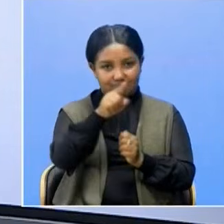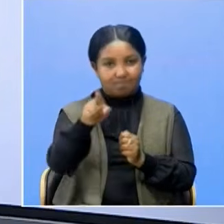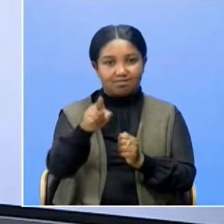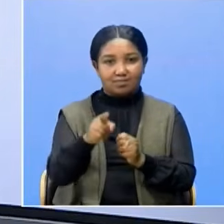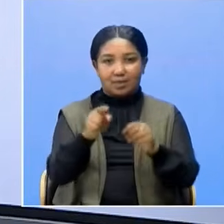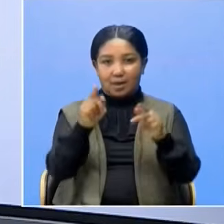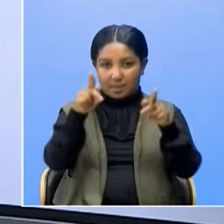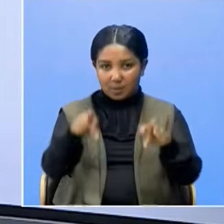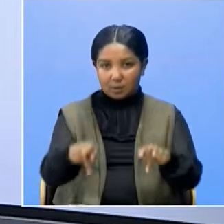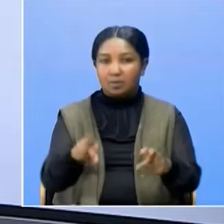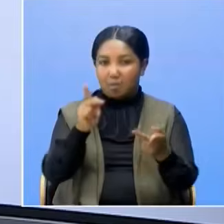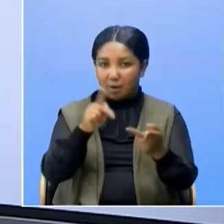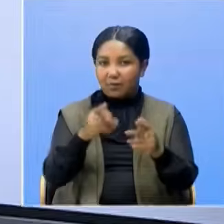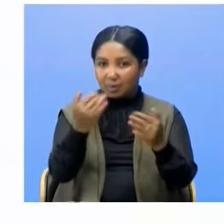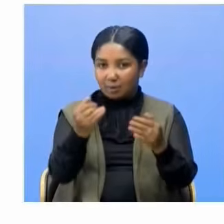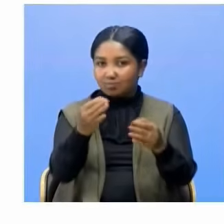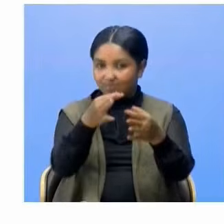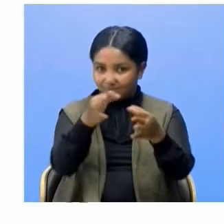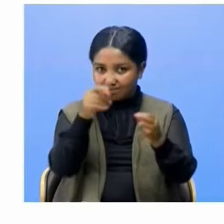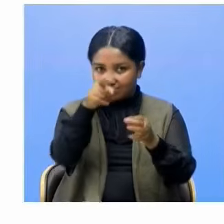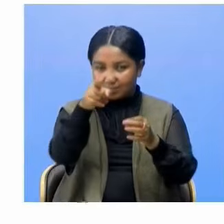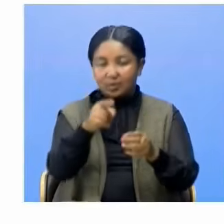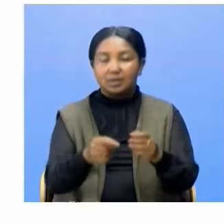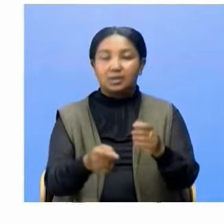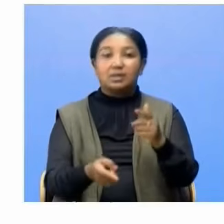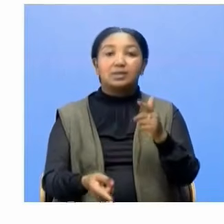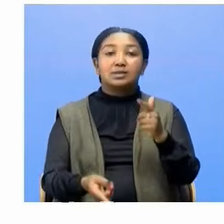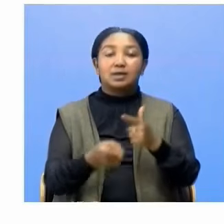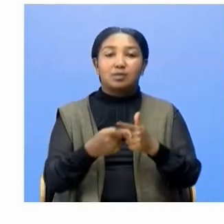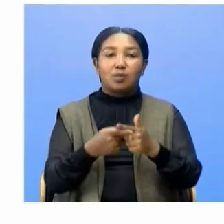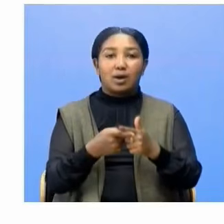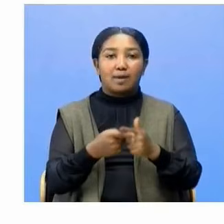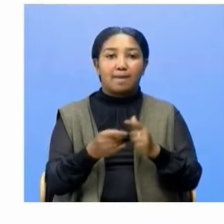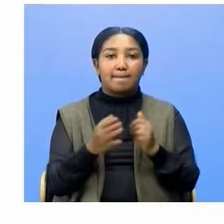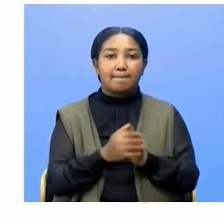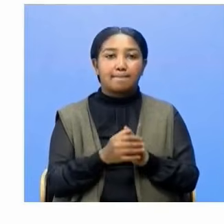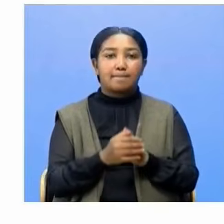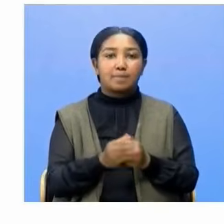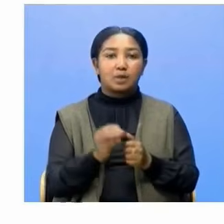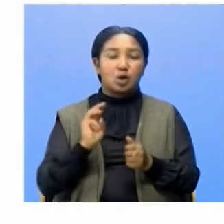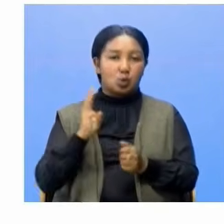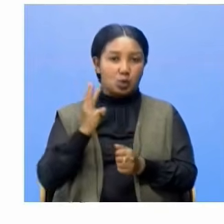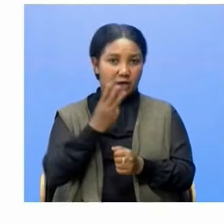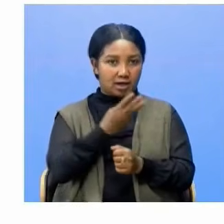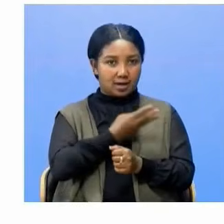it present perfect. The second one. Yeah? We